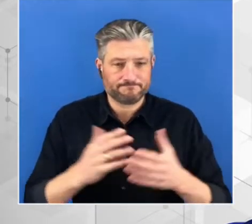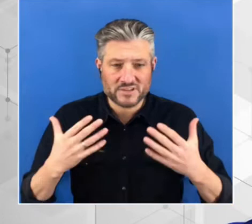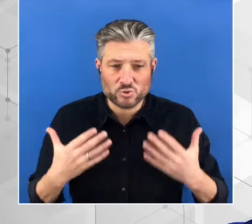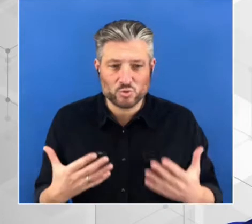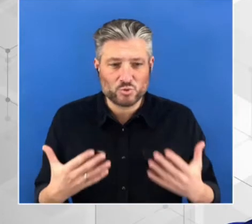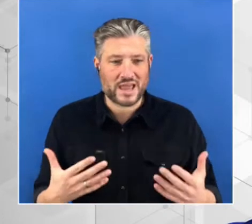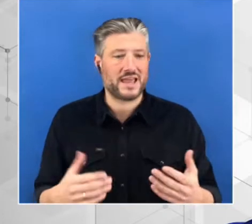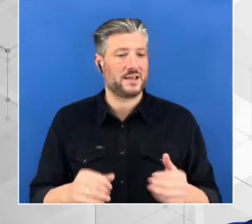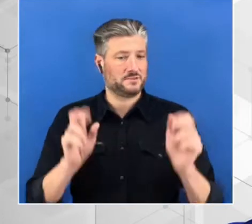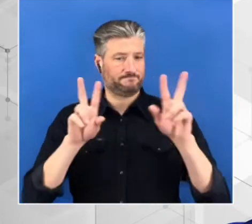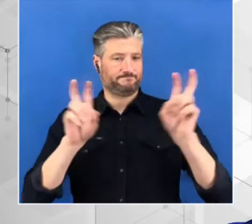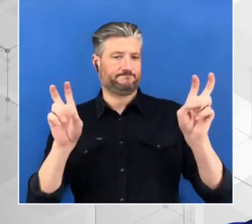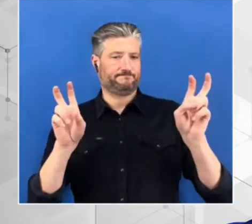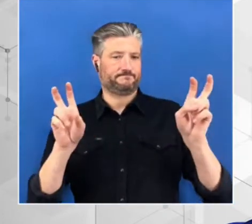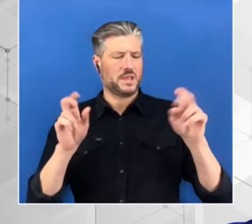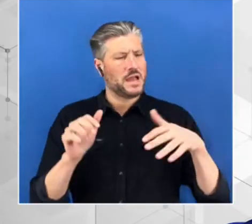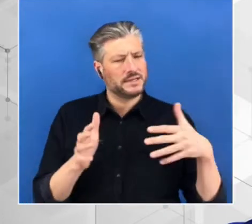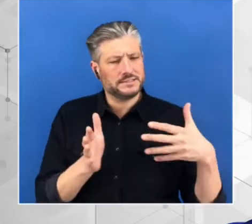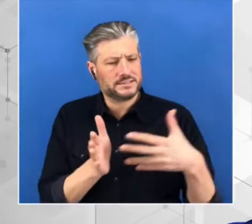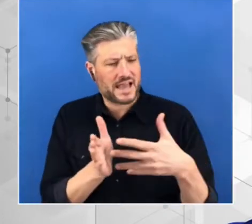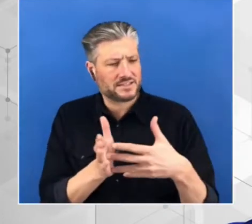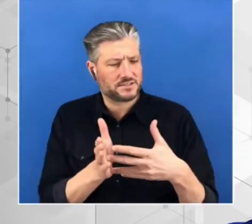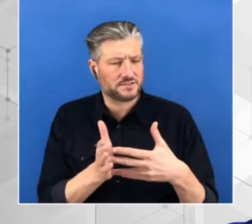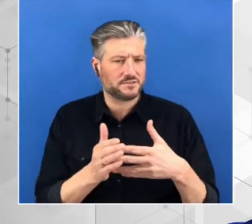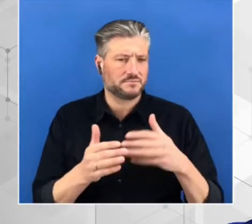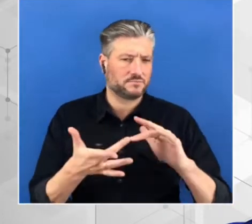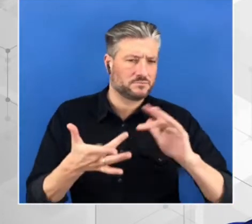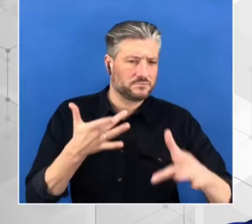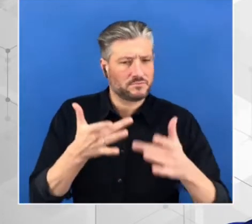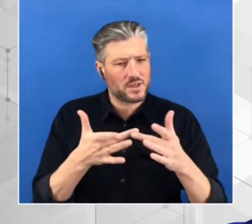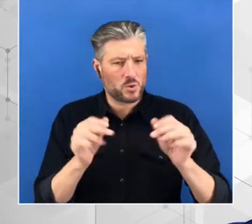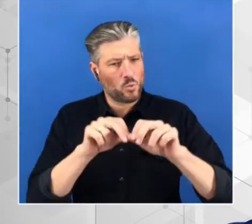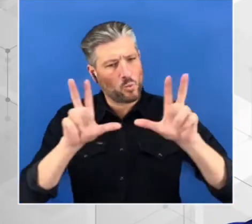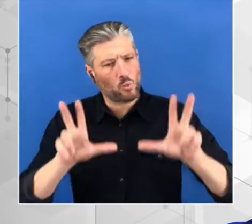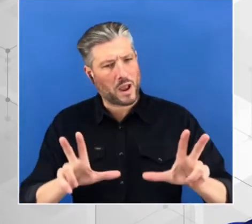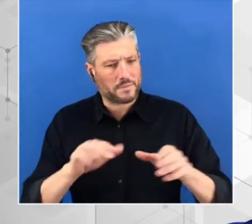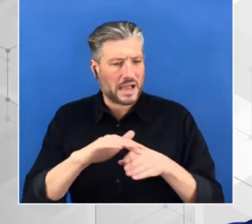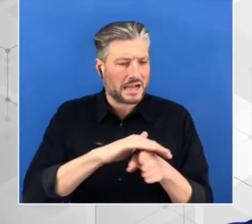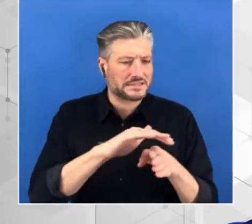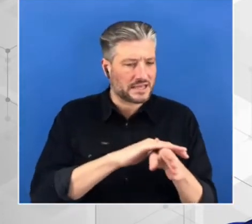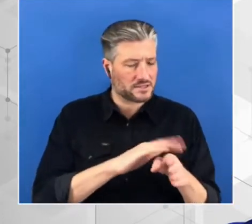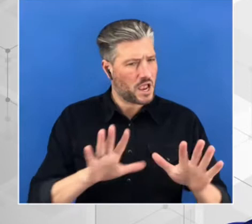and how to find accessibility vulnerabilities in your website.